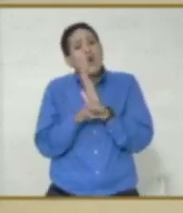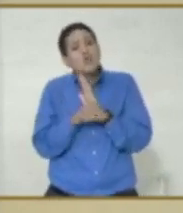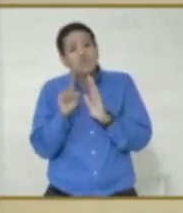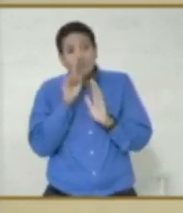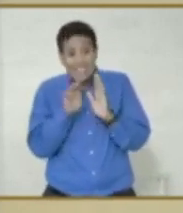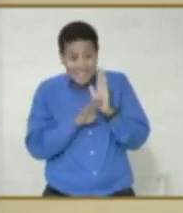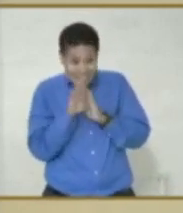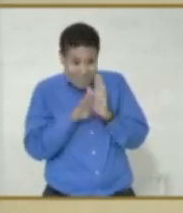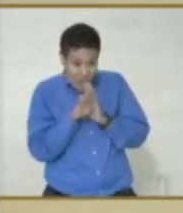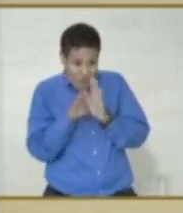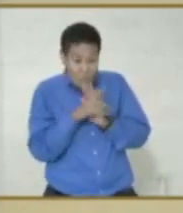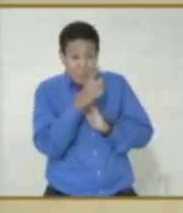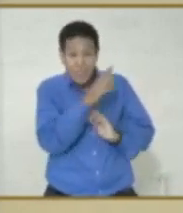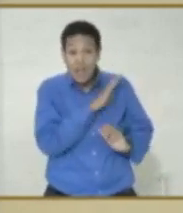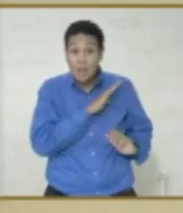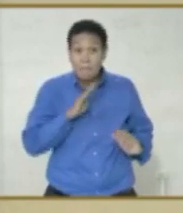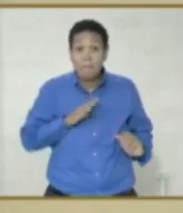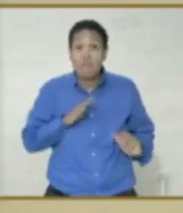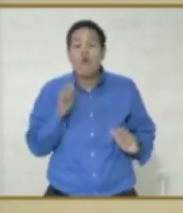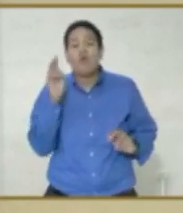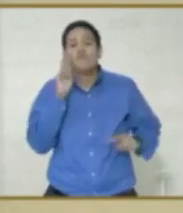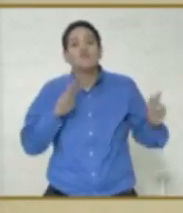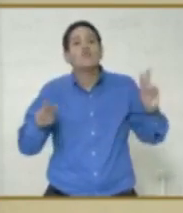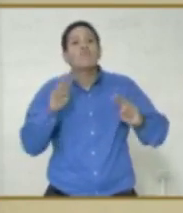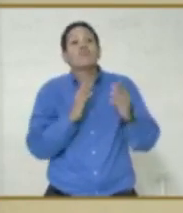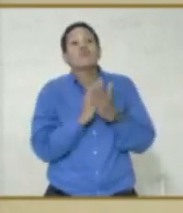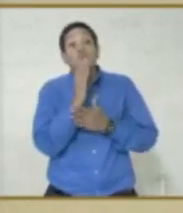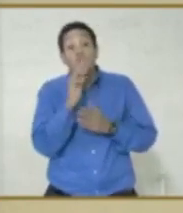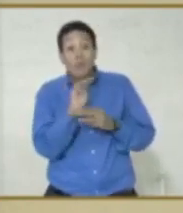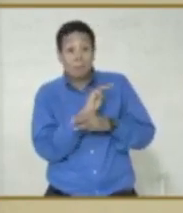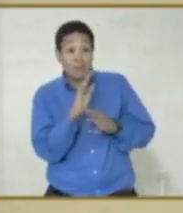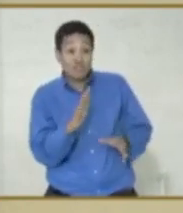developed at the board through the ministry, where each